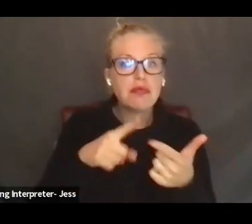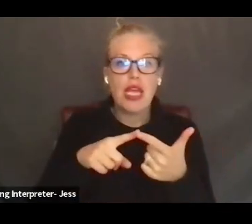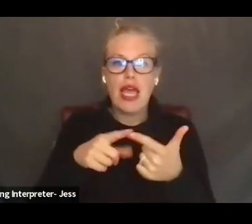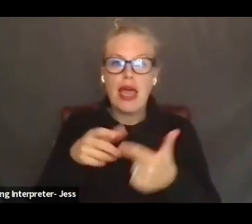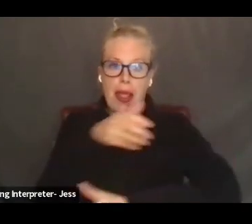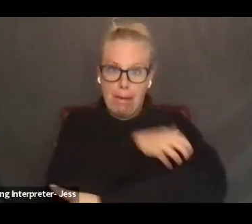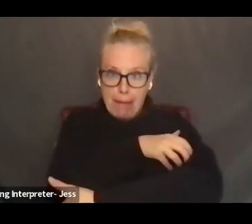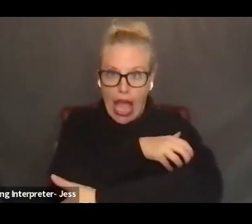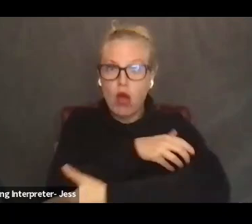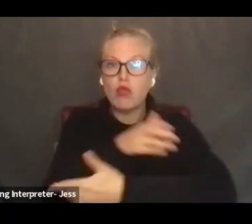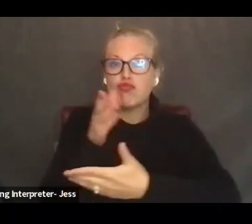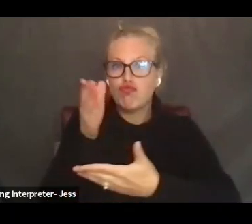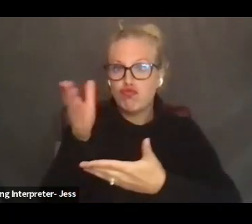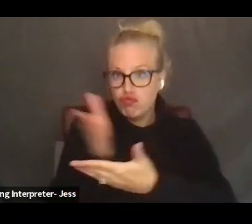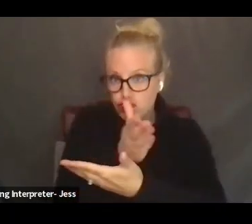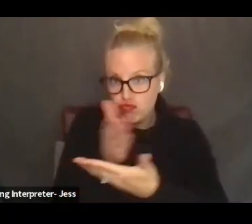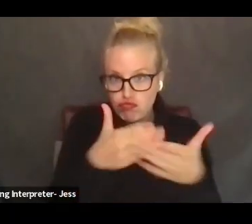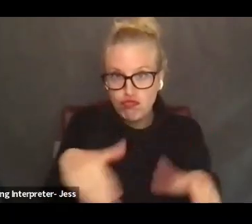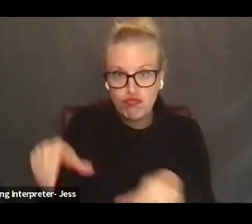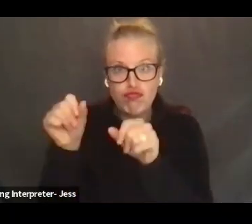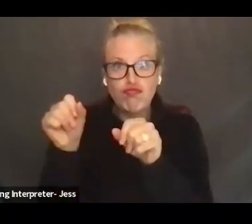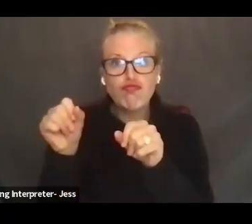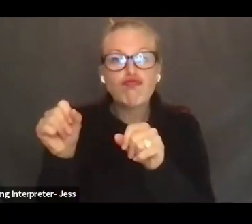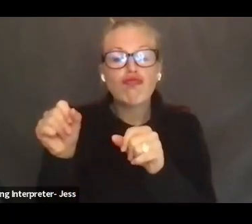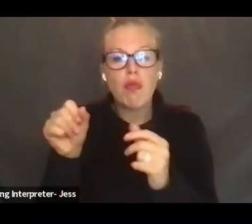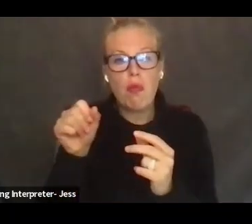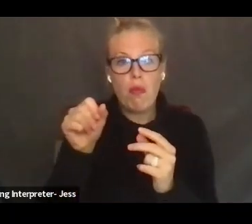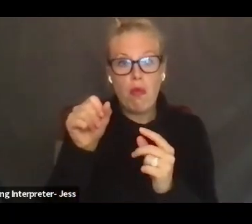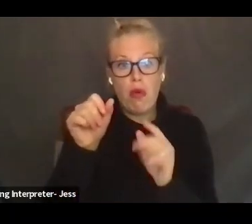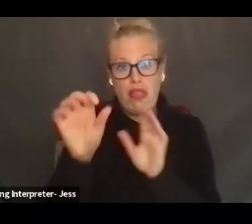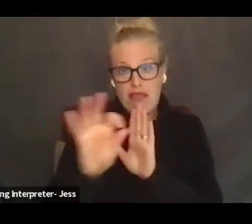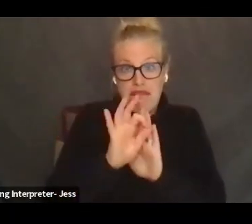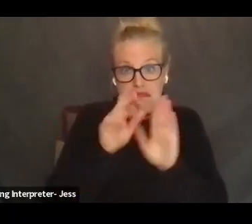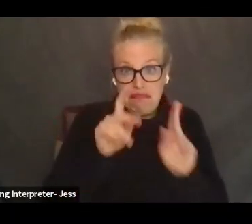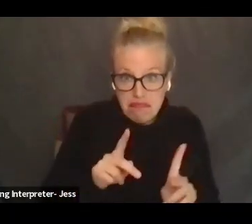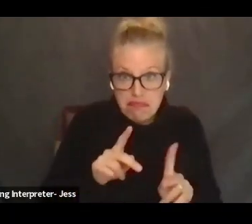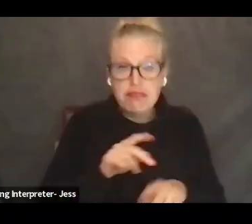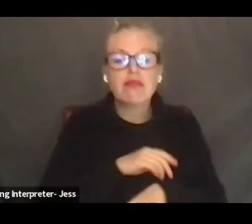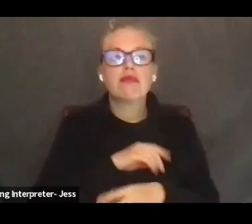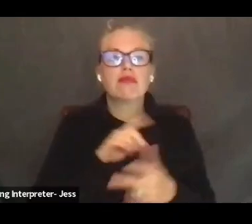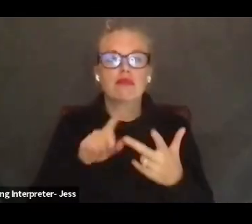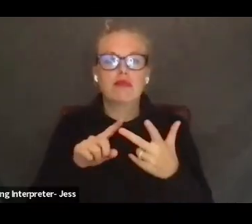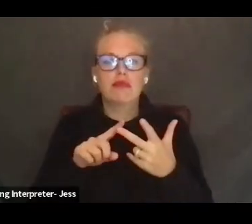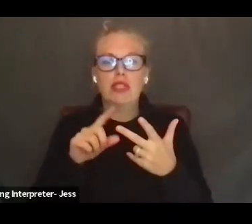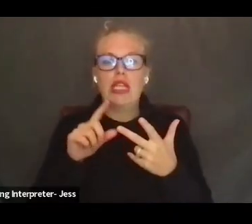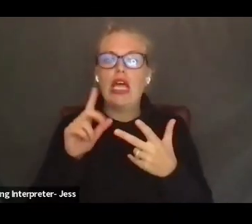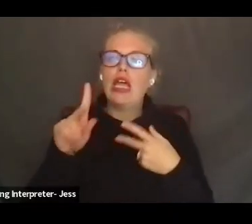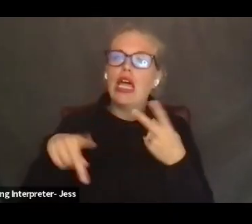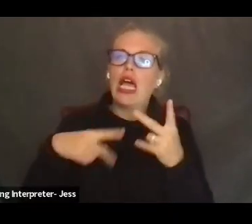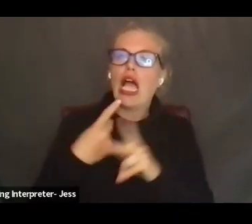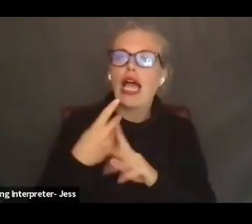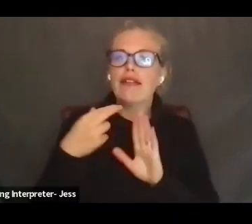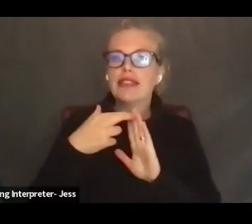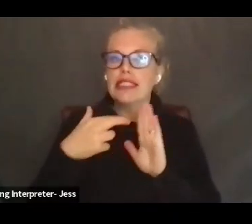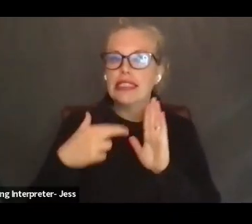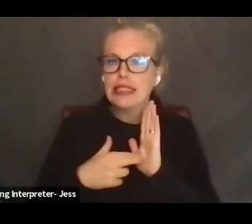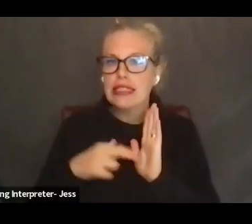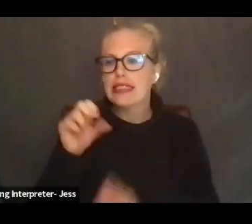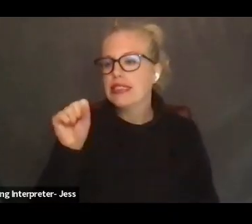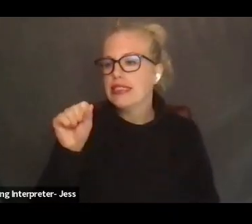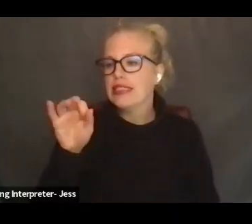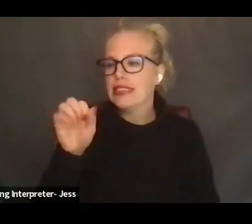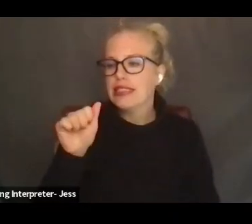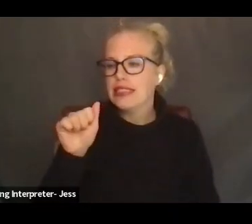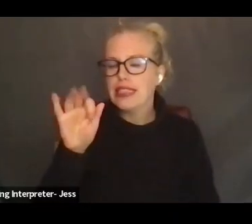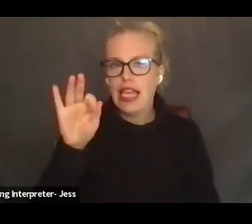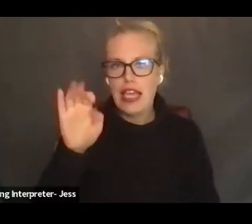to share with those people. And you choose what kind of safeguards you want to put in. You can